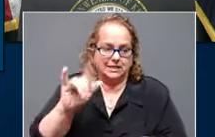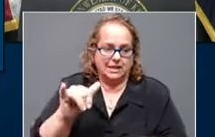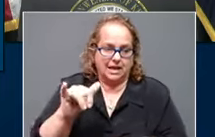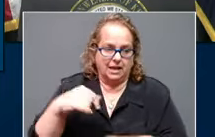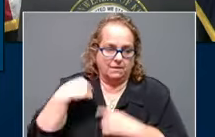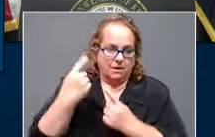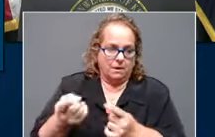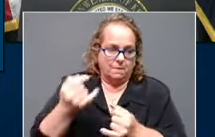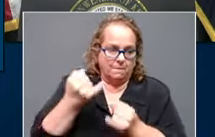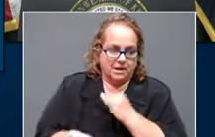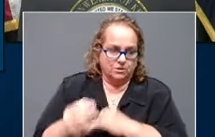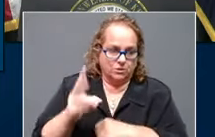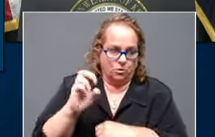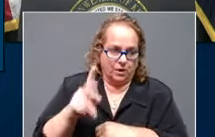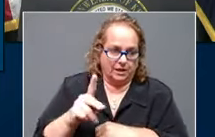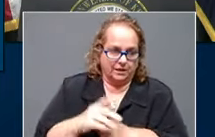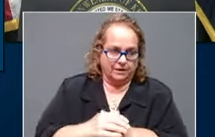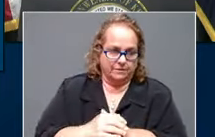up 84%.